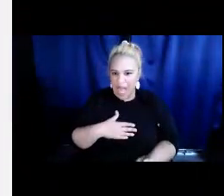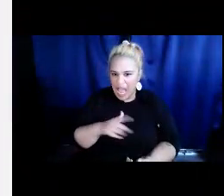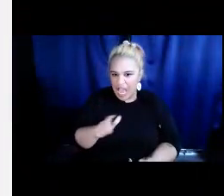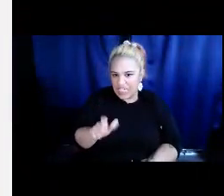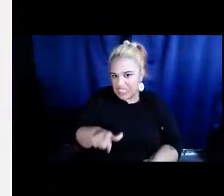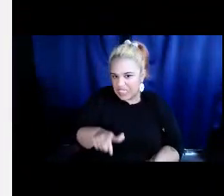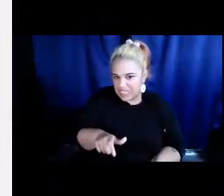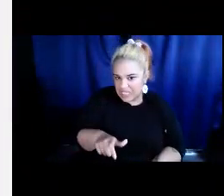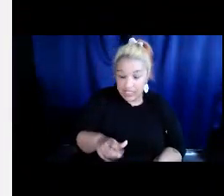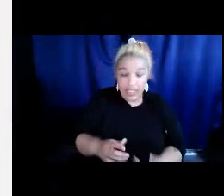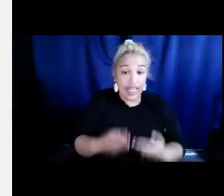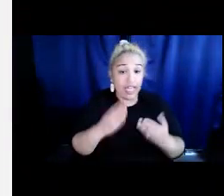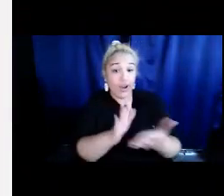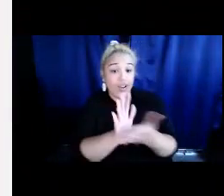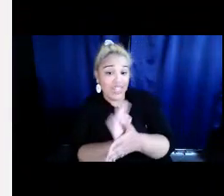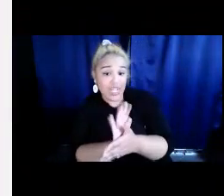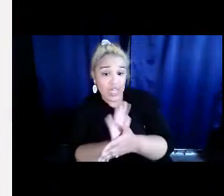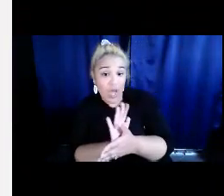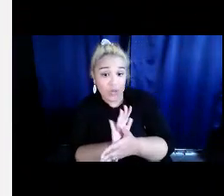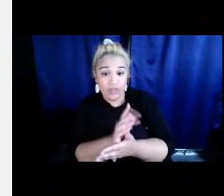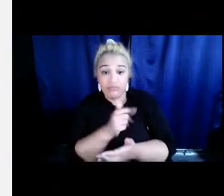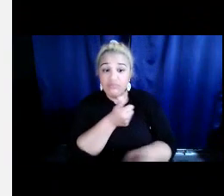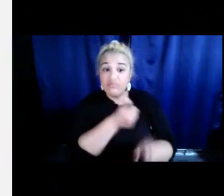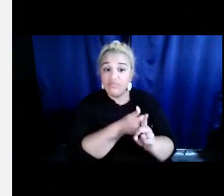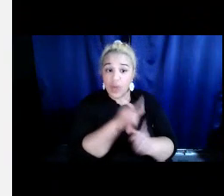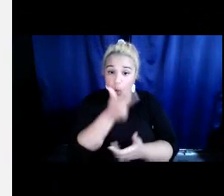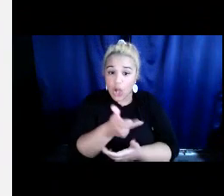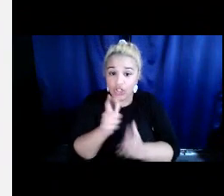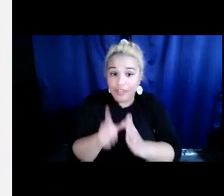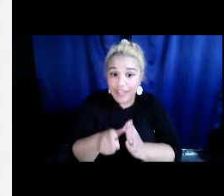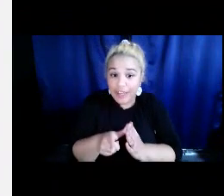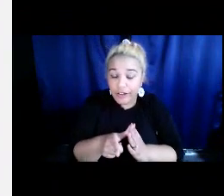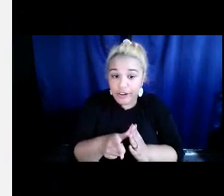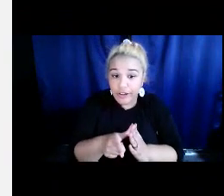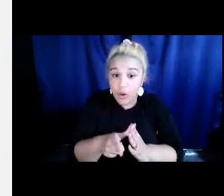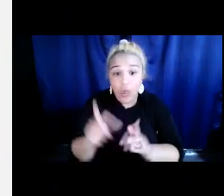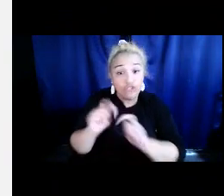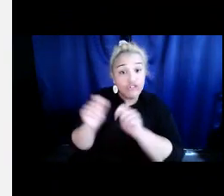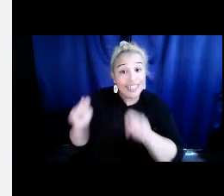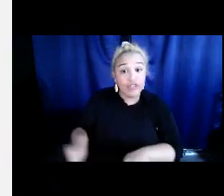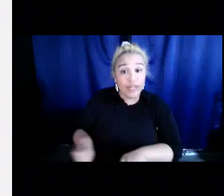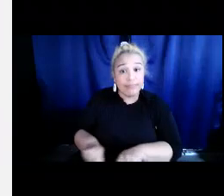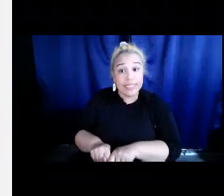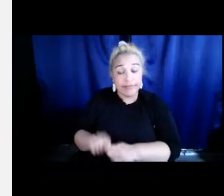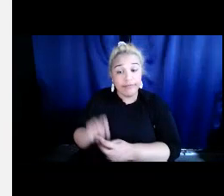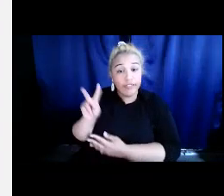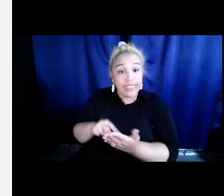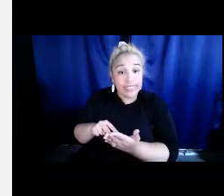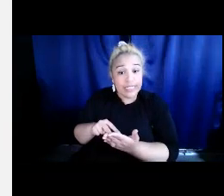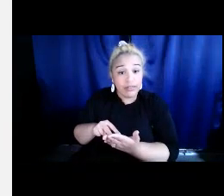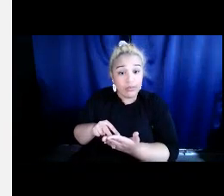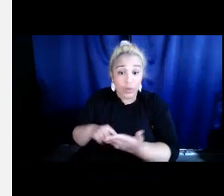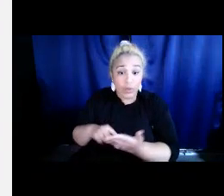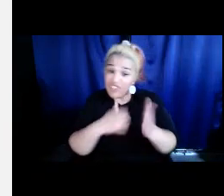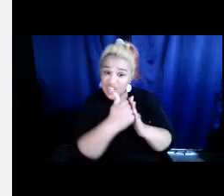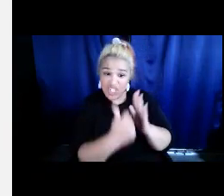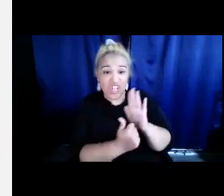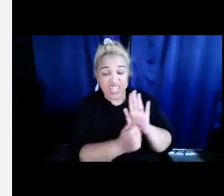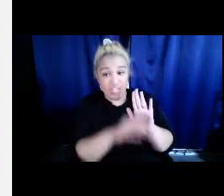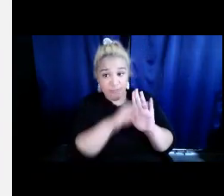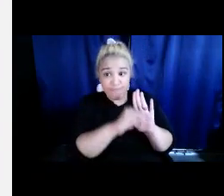narrative. When creating social activities, offer options so individuals can choose the social setting that works best